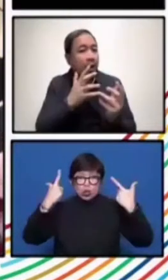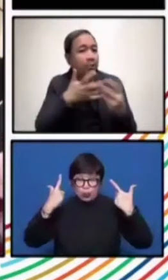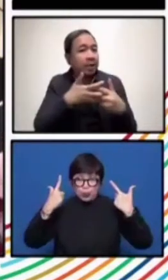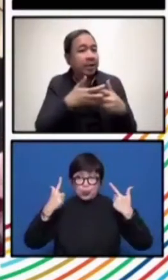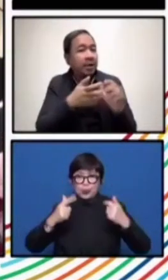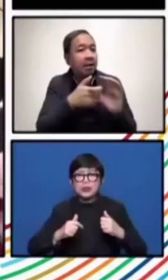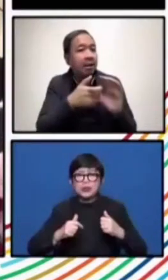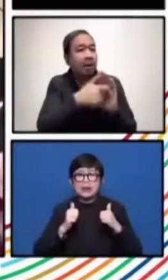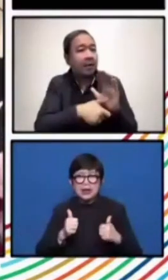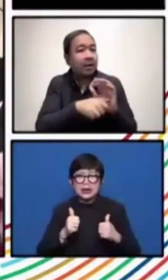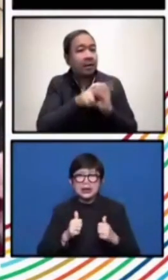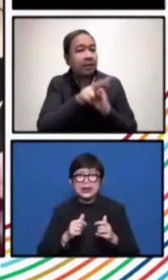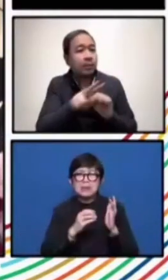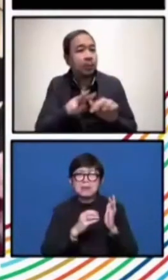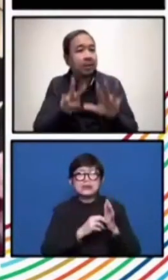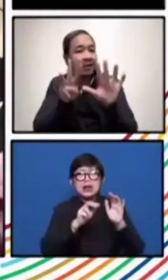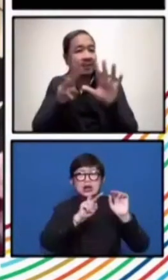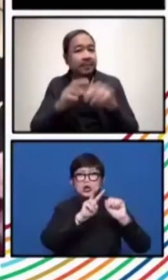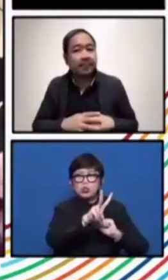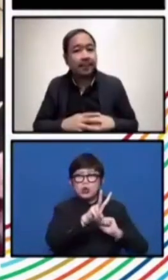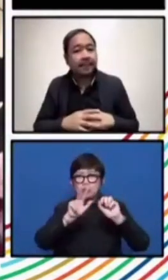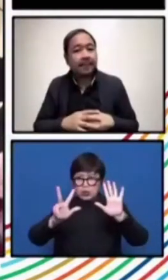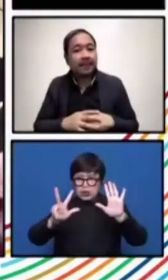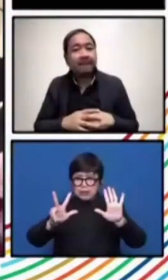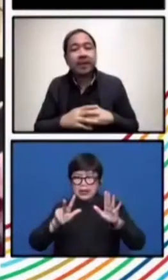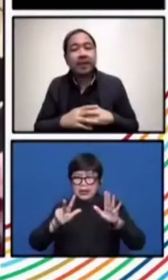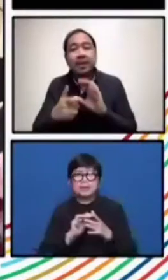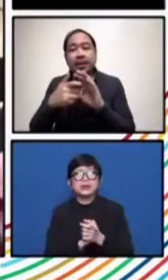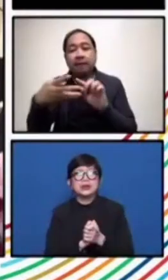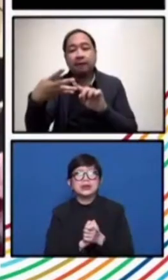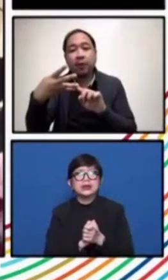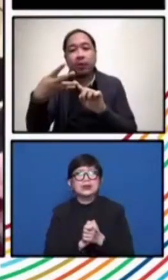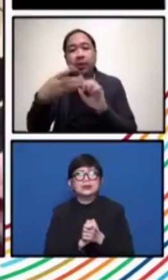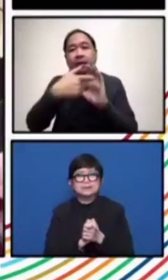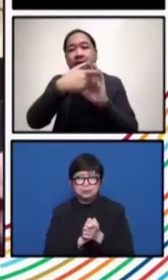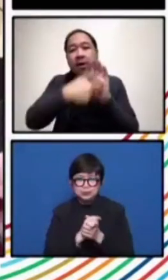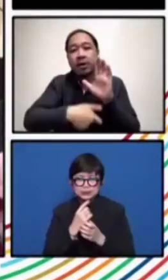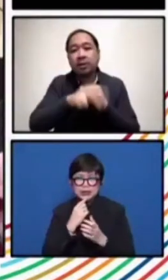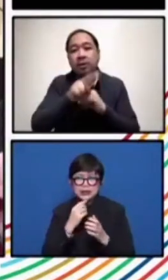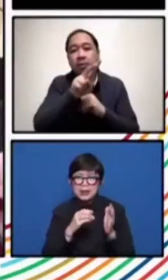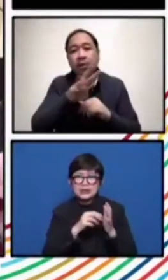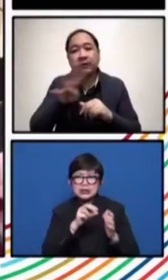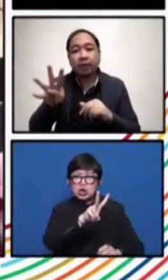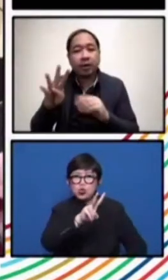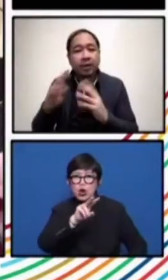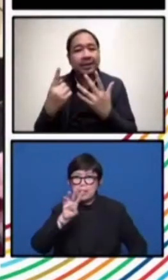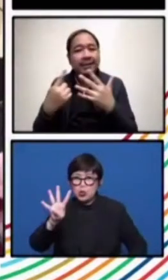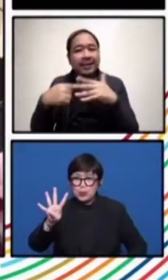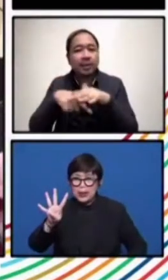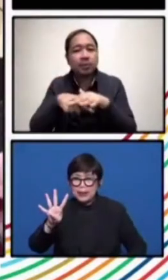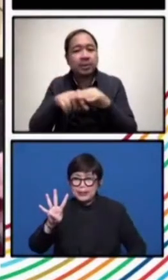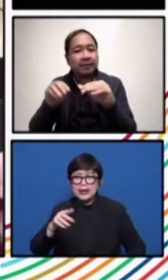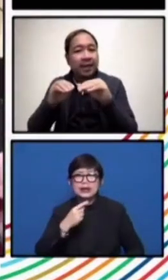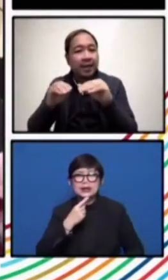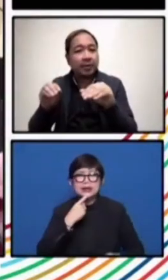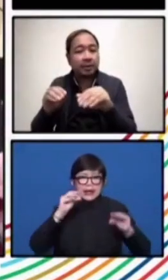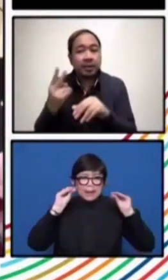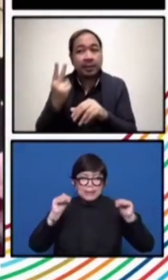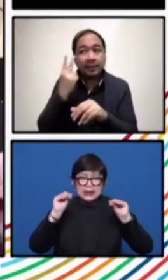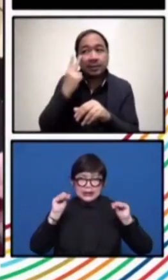and finally with respect to article 24 and inclusive education we see still in our